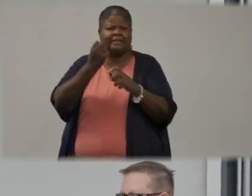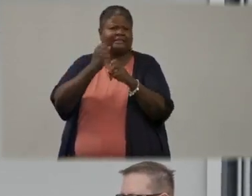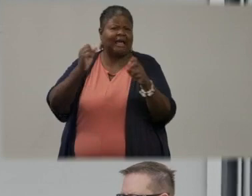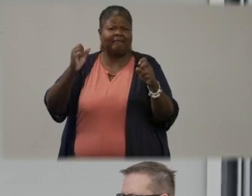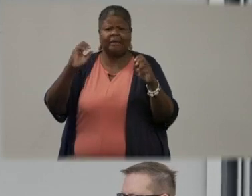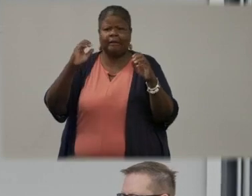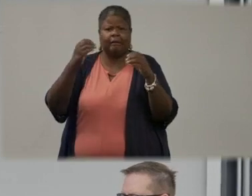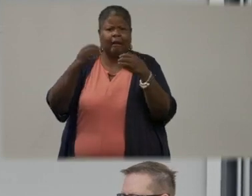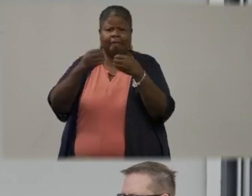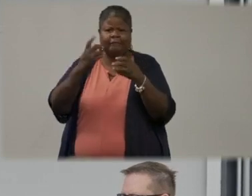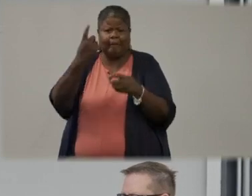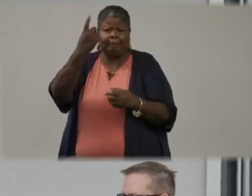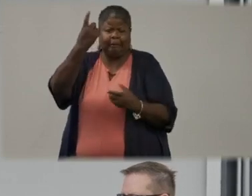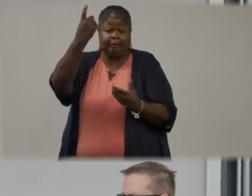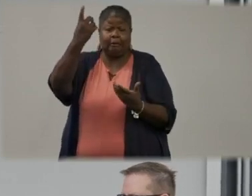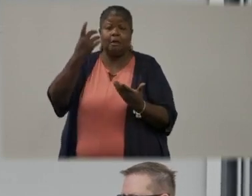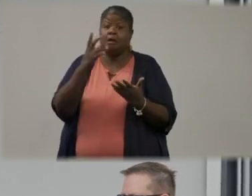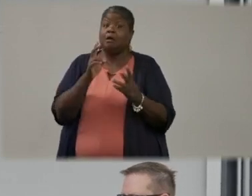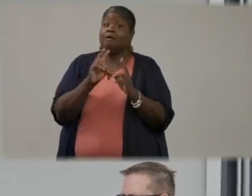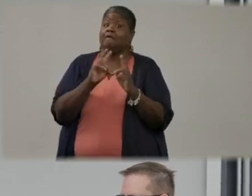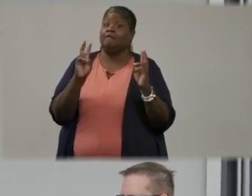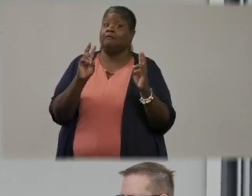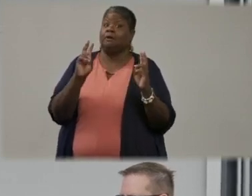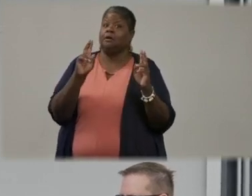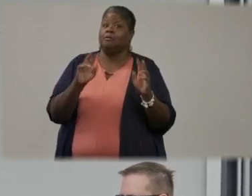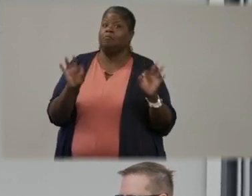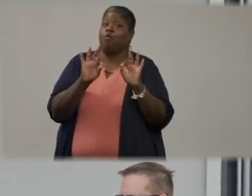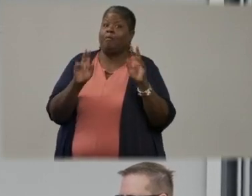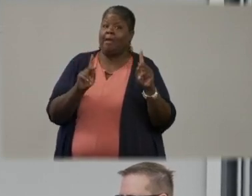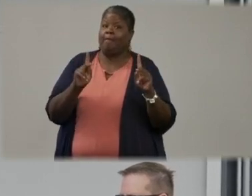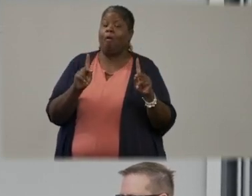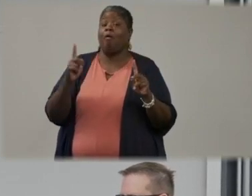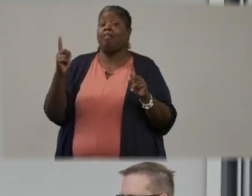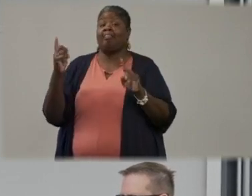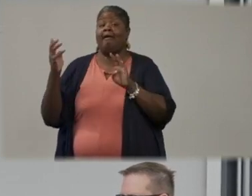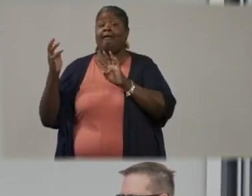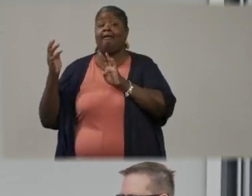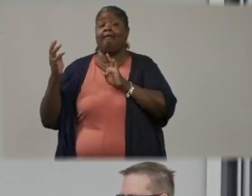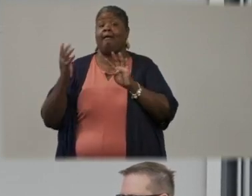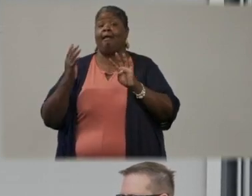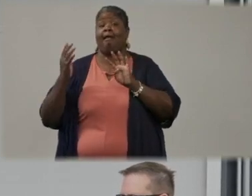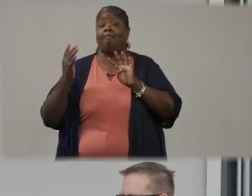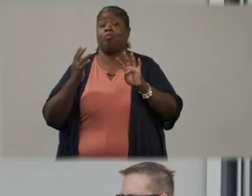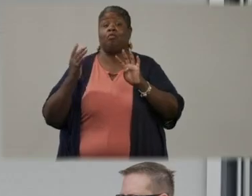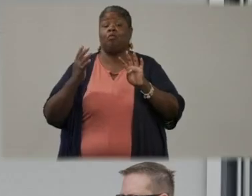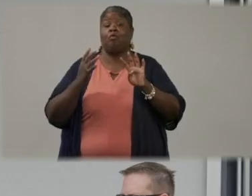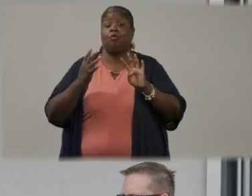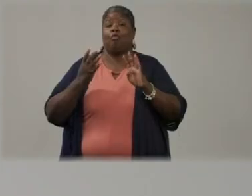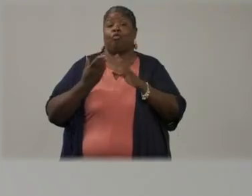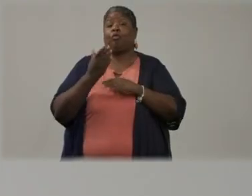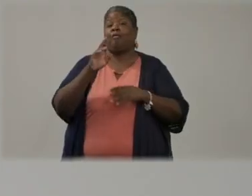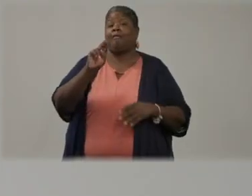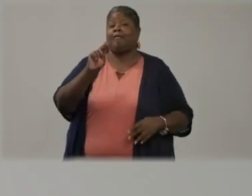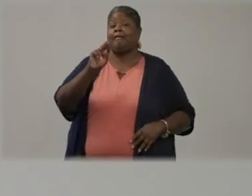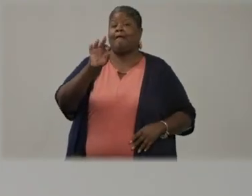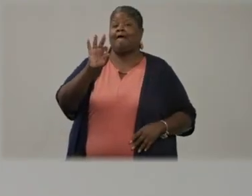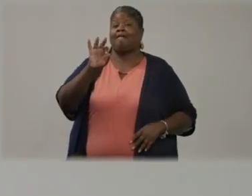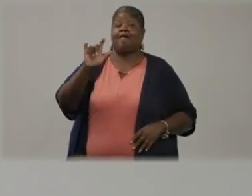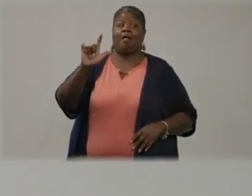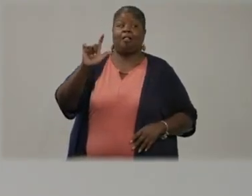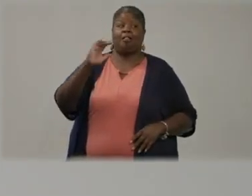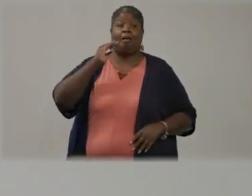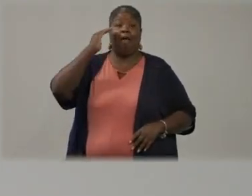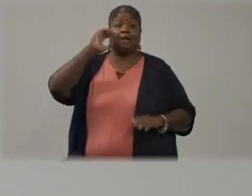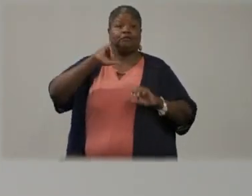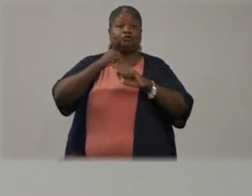something, I don't know. Very important people. They came through, like the NFL head of security,